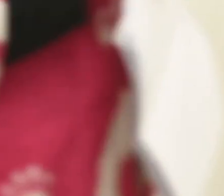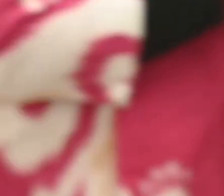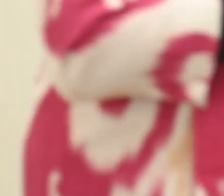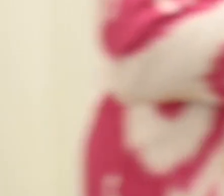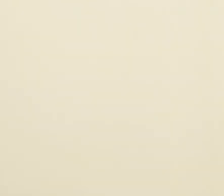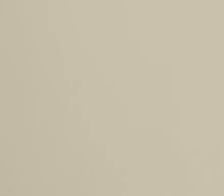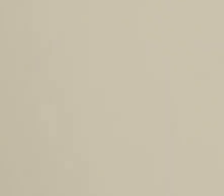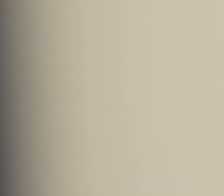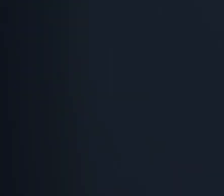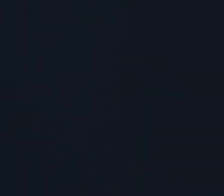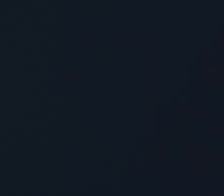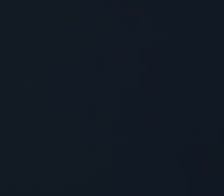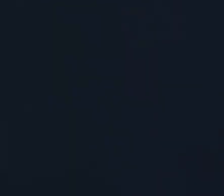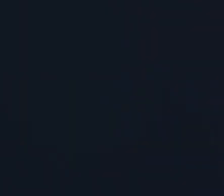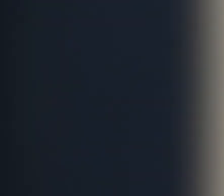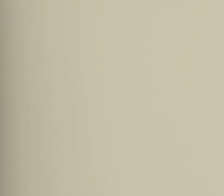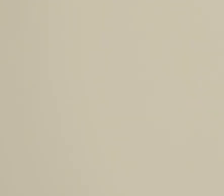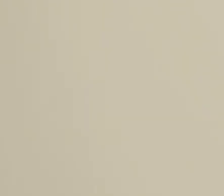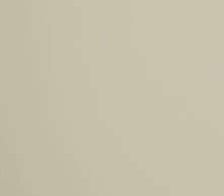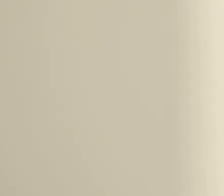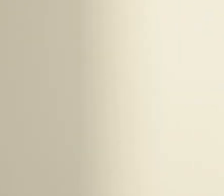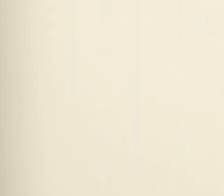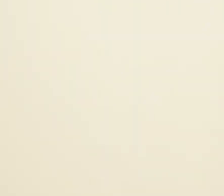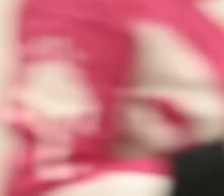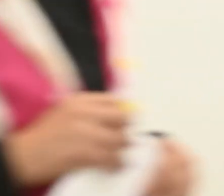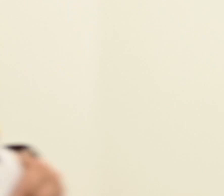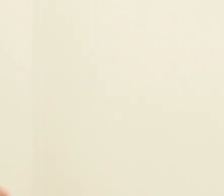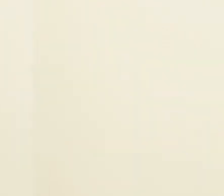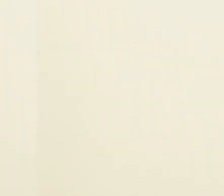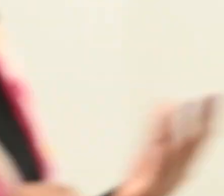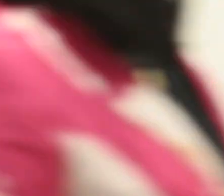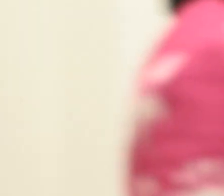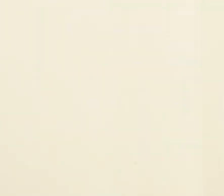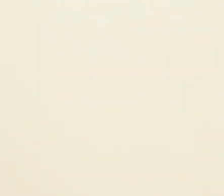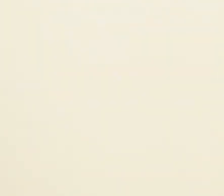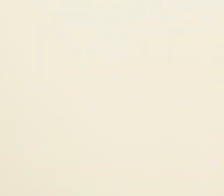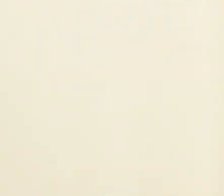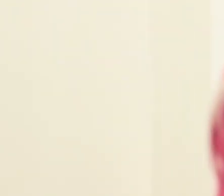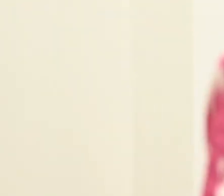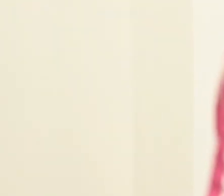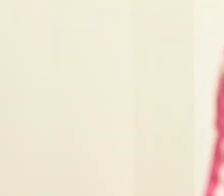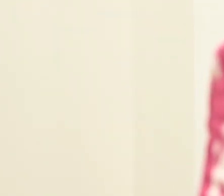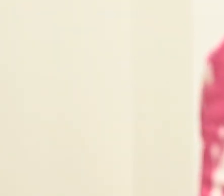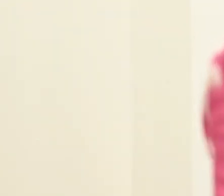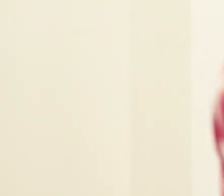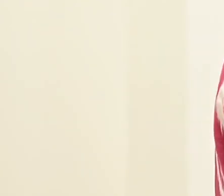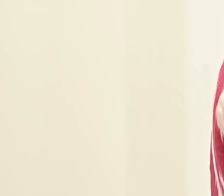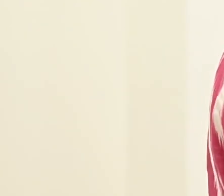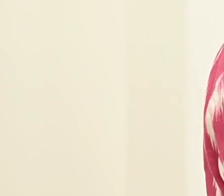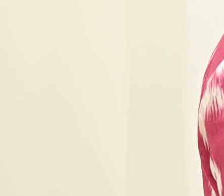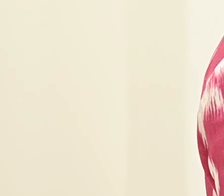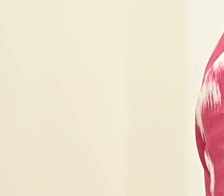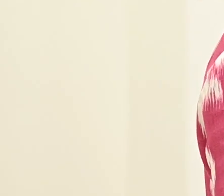2020 uprisings, a lot of new nonprofits, as you know, were birthed, right, to respond to the crisis or during the pandemic. And so there have been like some